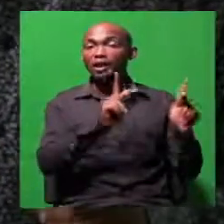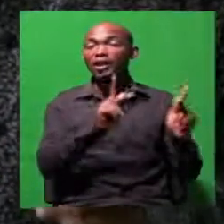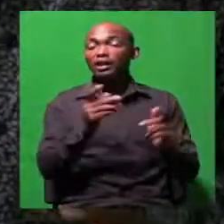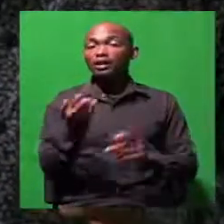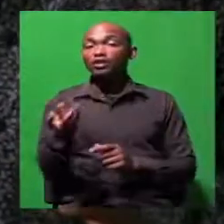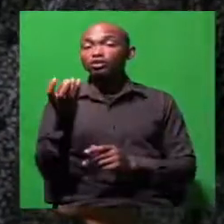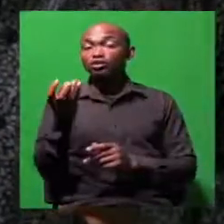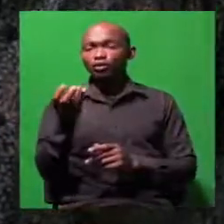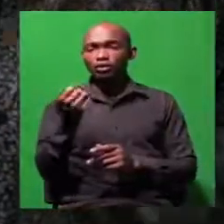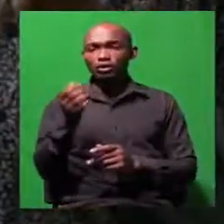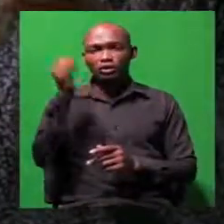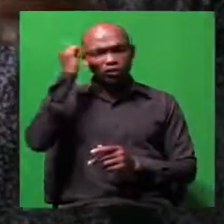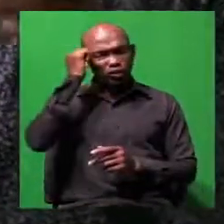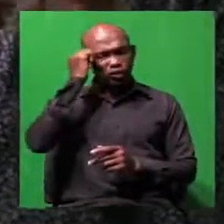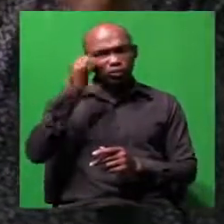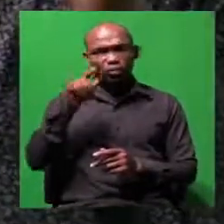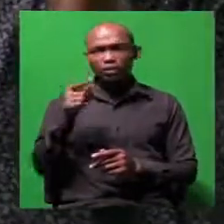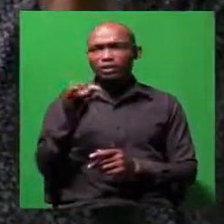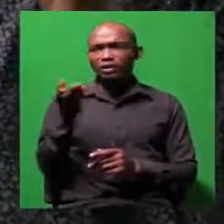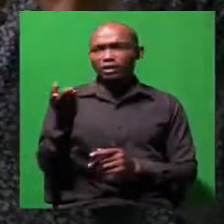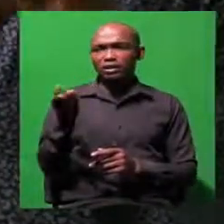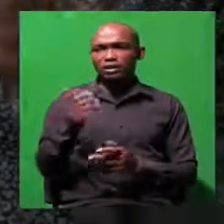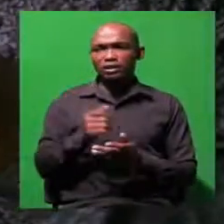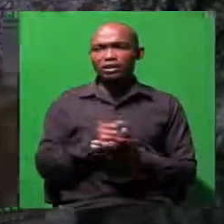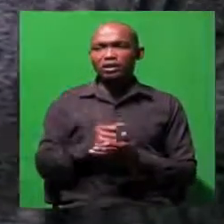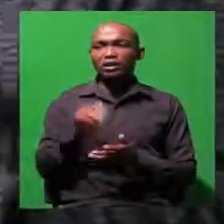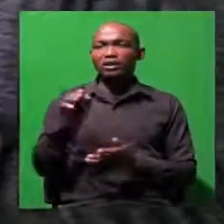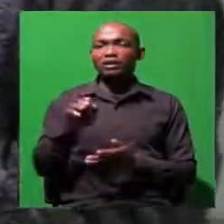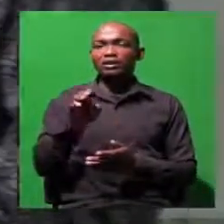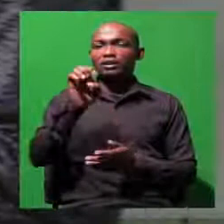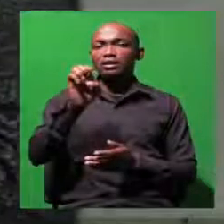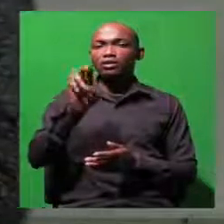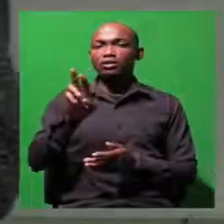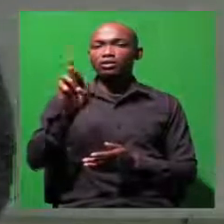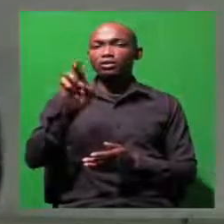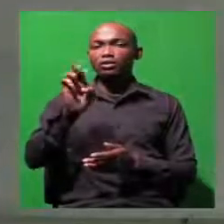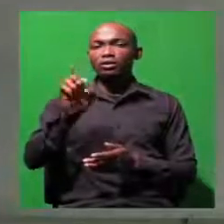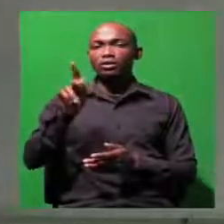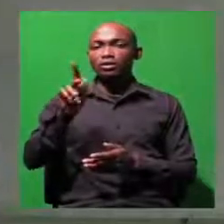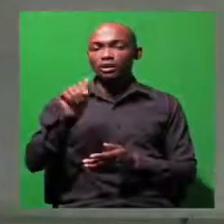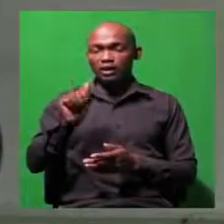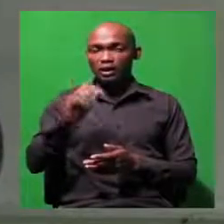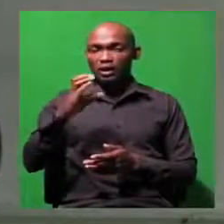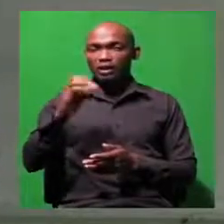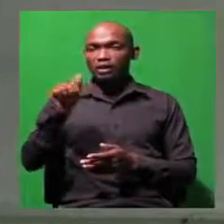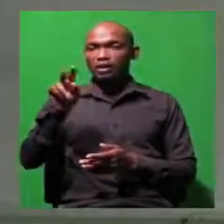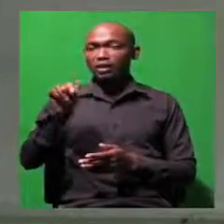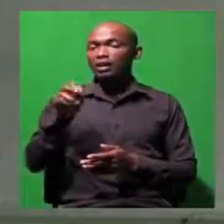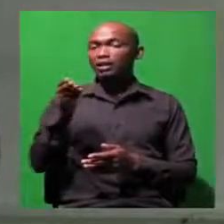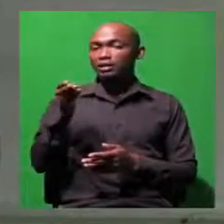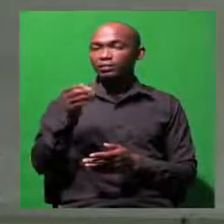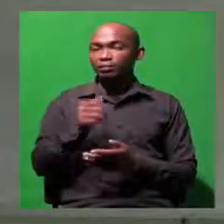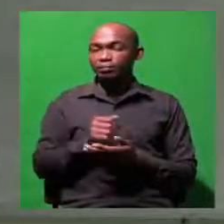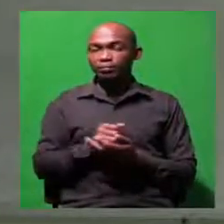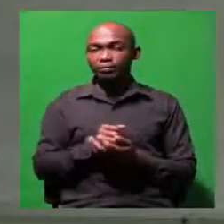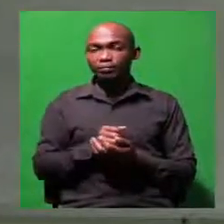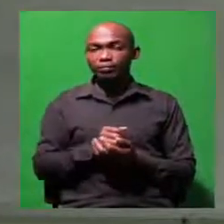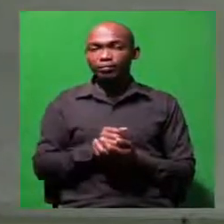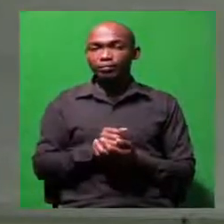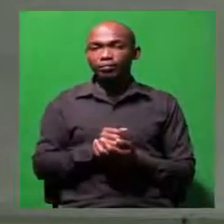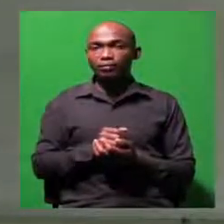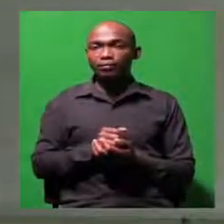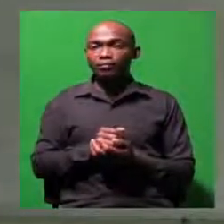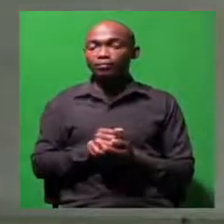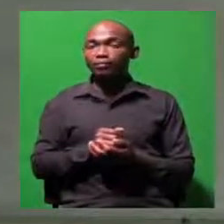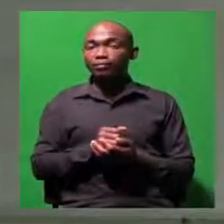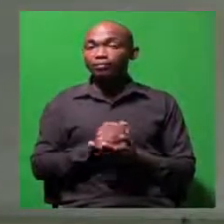this? Okay, this is the Eureka cane. Now all of you say Eureka. Again,